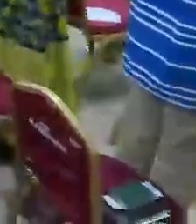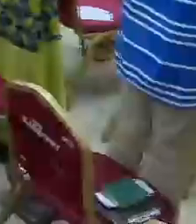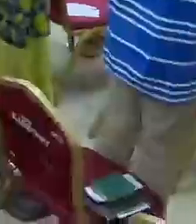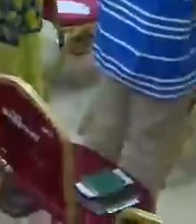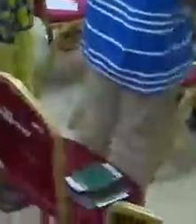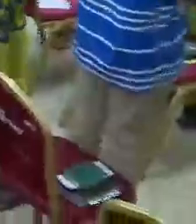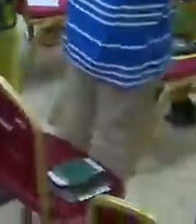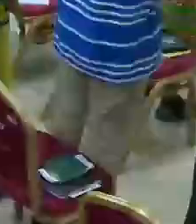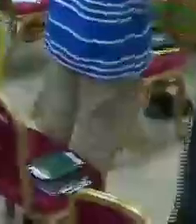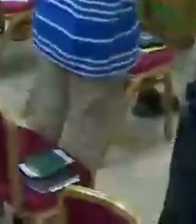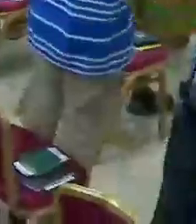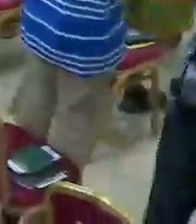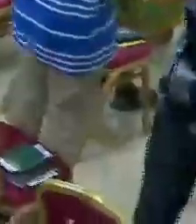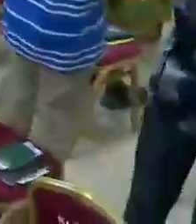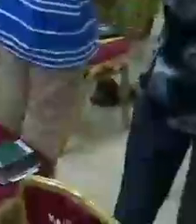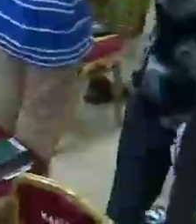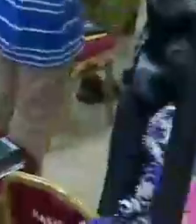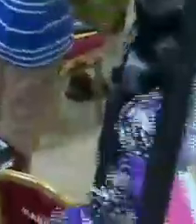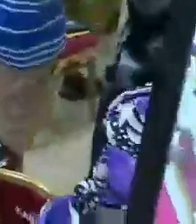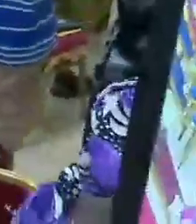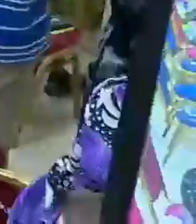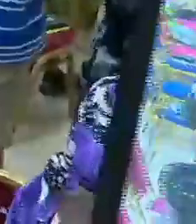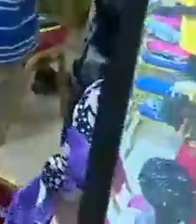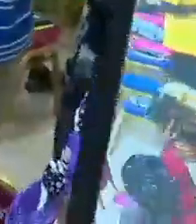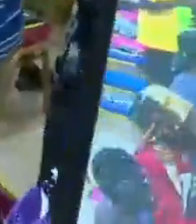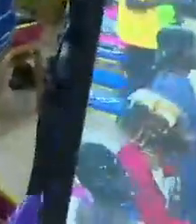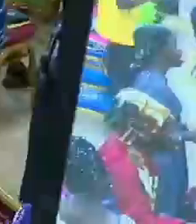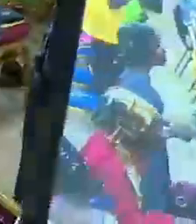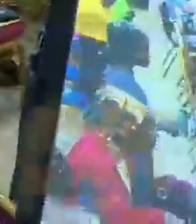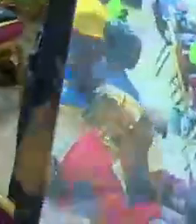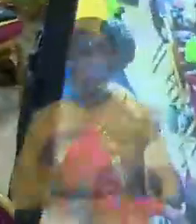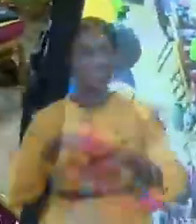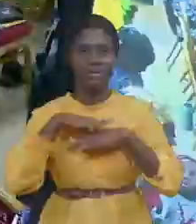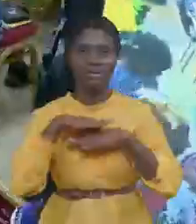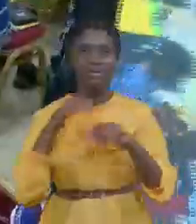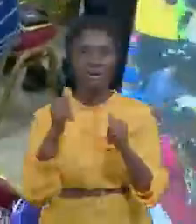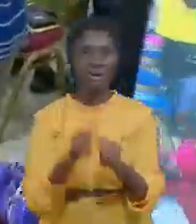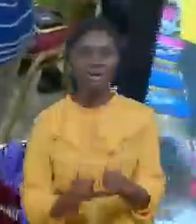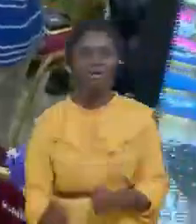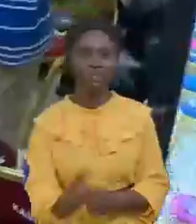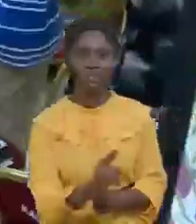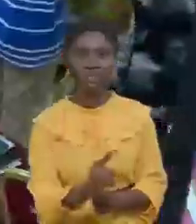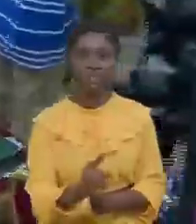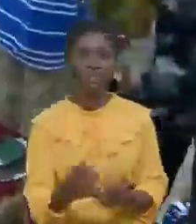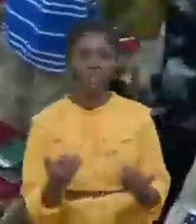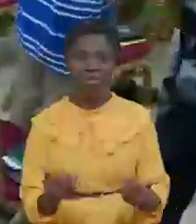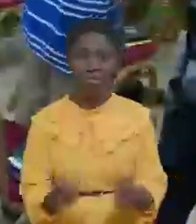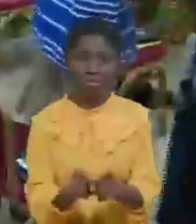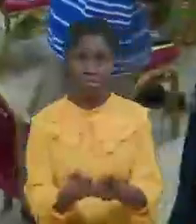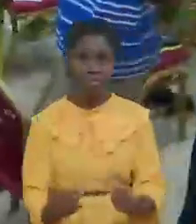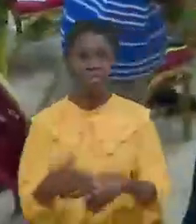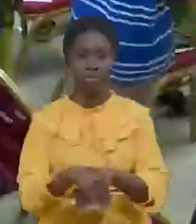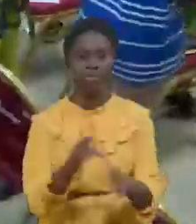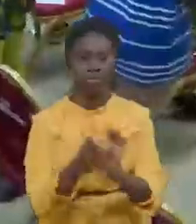for you. And the Lord will satisfy everyone, even tonight,